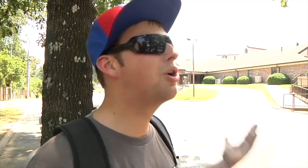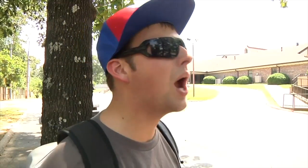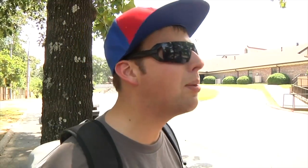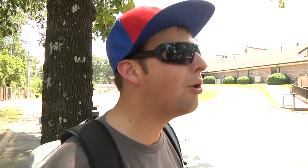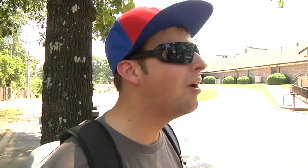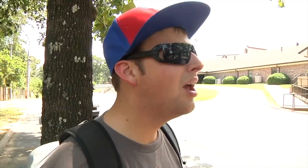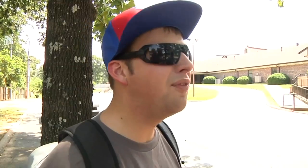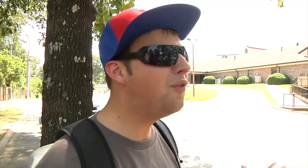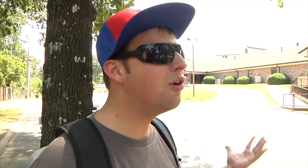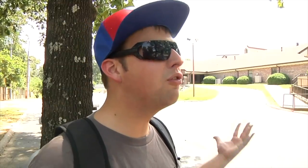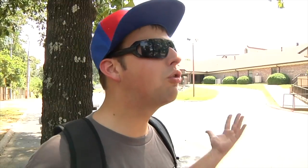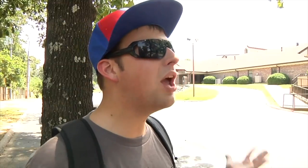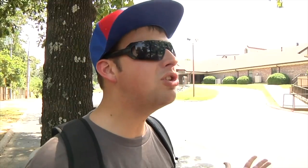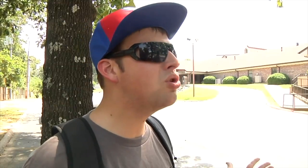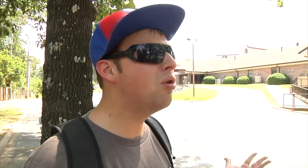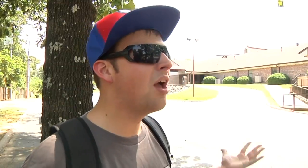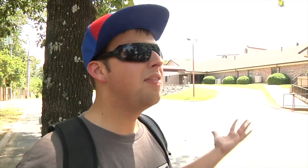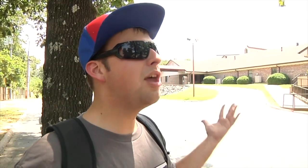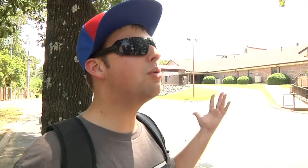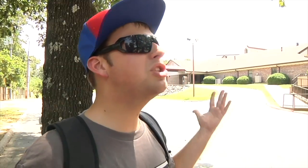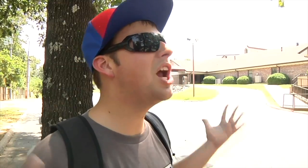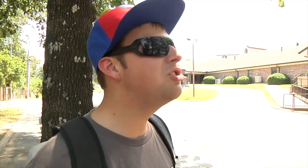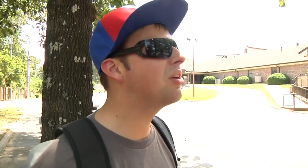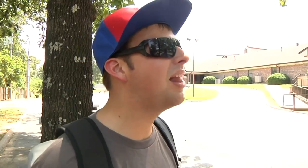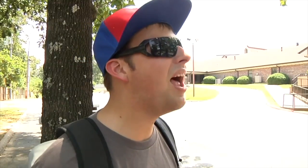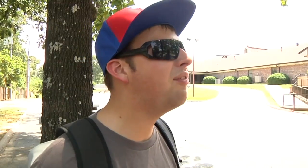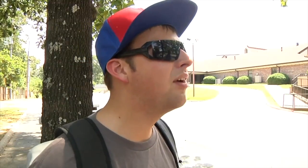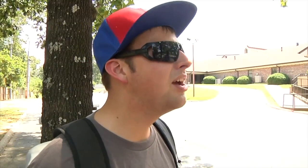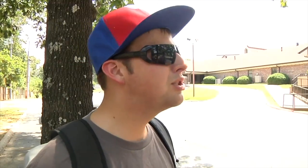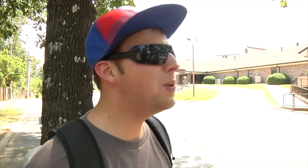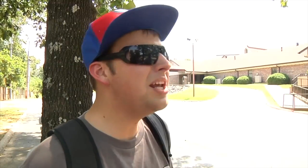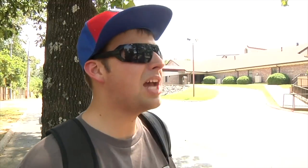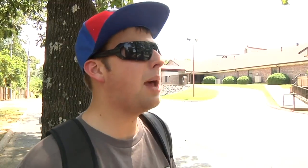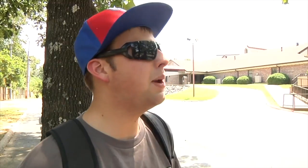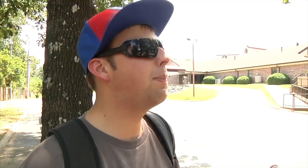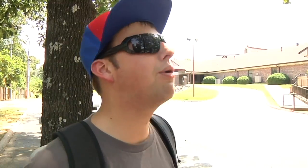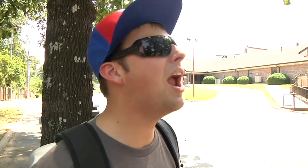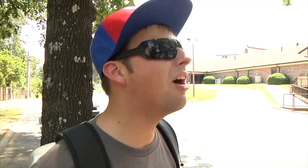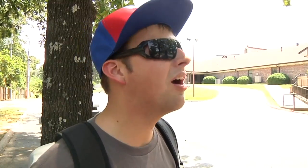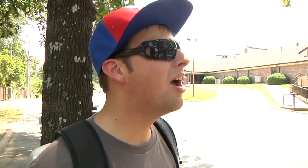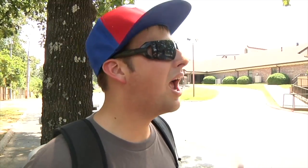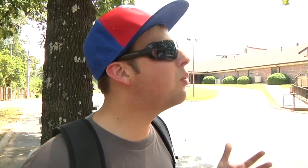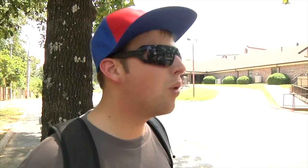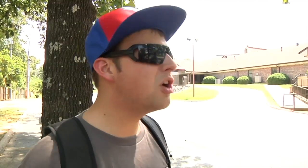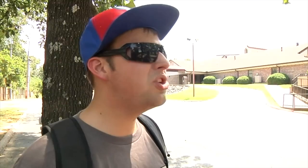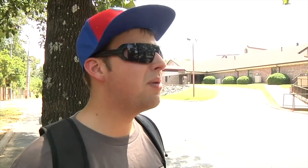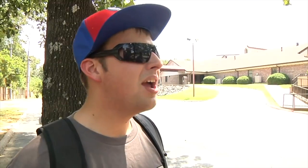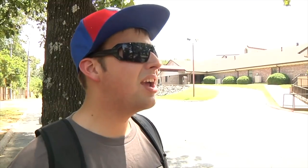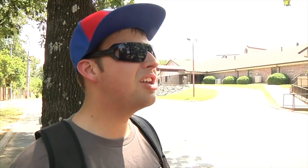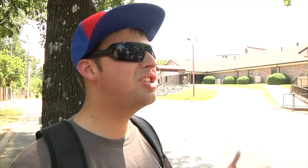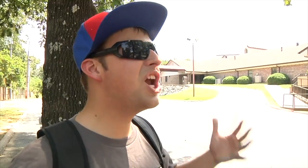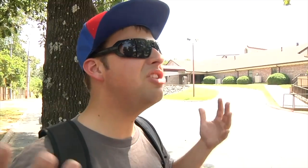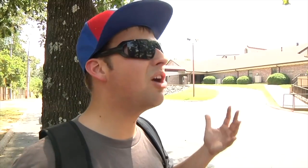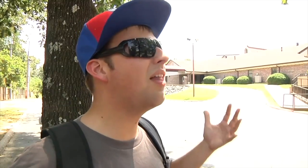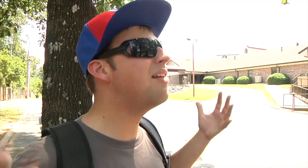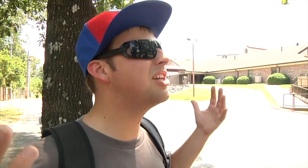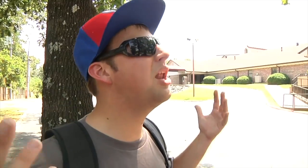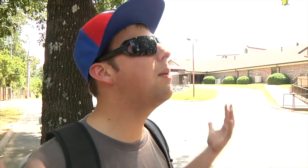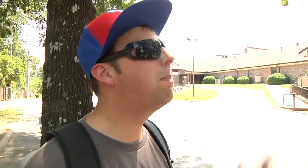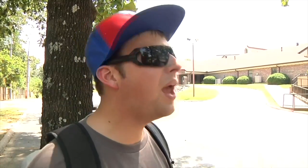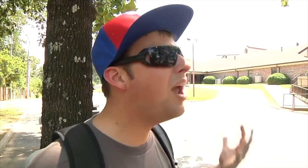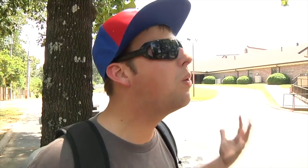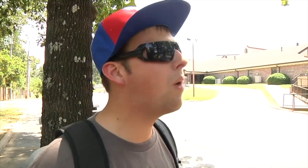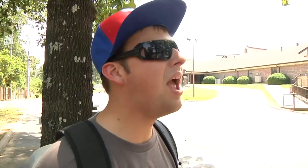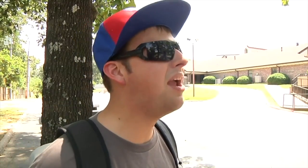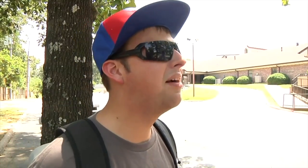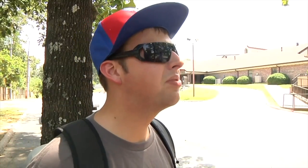it's incredible and full of great truth that will change your life. Spending time in prayer and worship can change our lives in